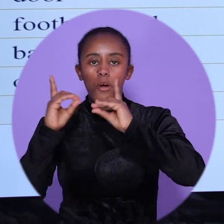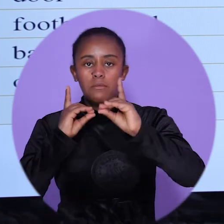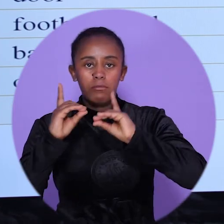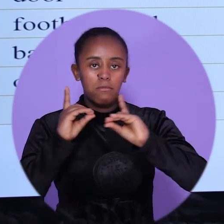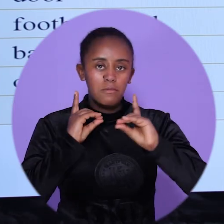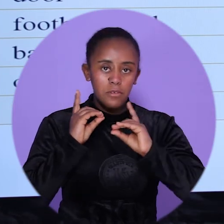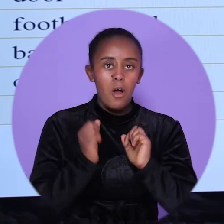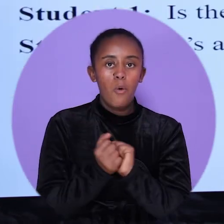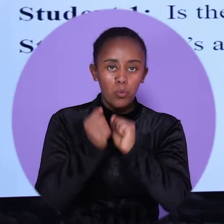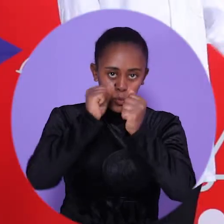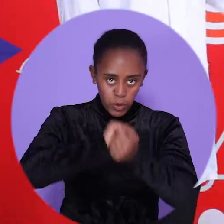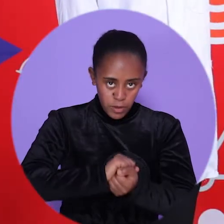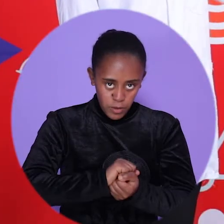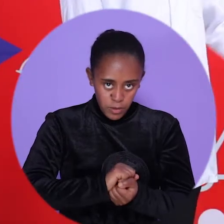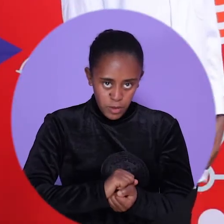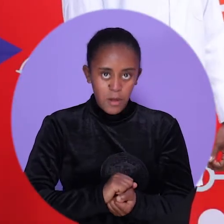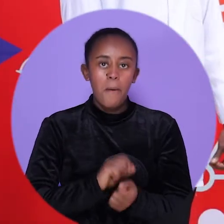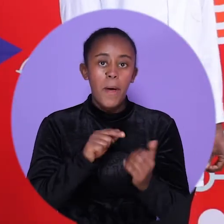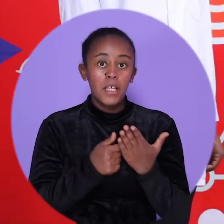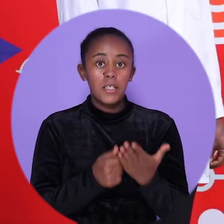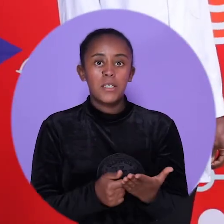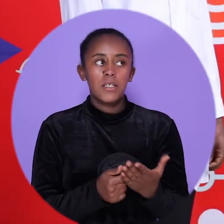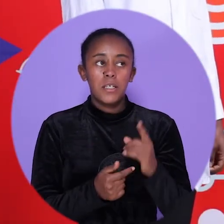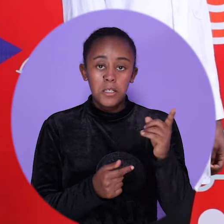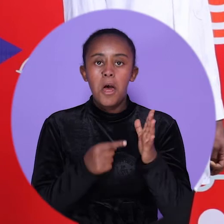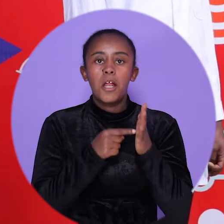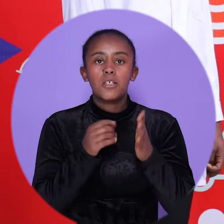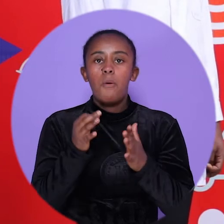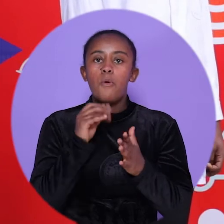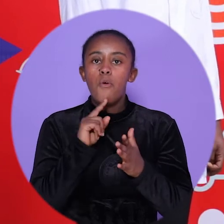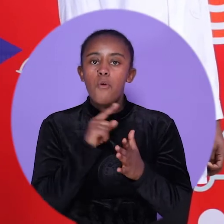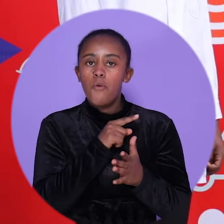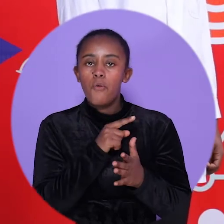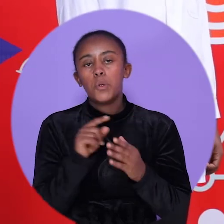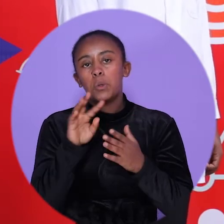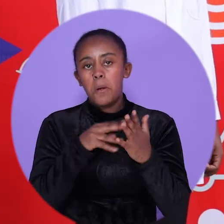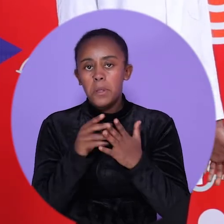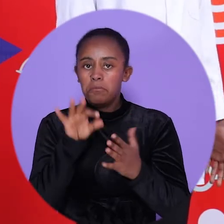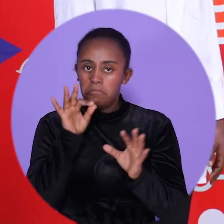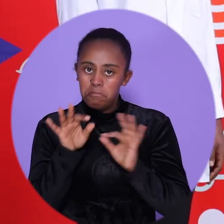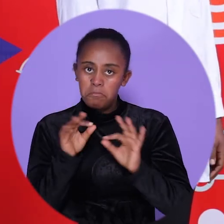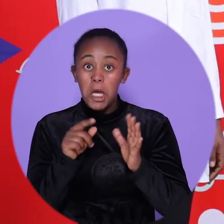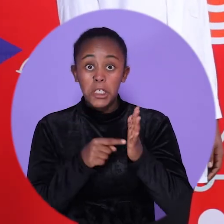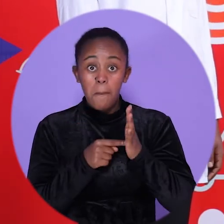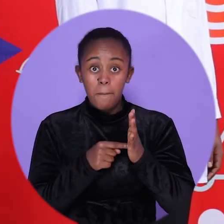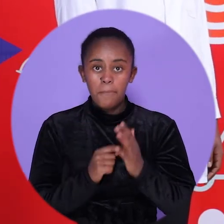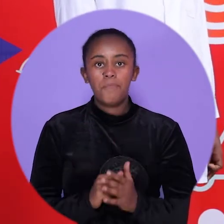the table into the dialogue? By this form. This is an example of for the table. So let me read it once.